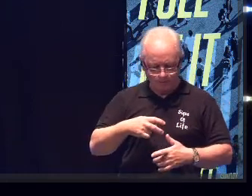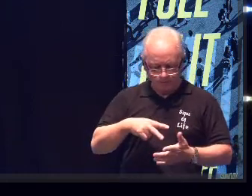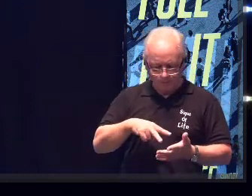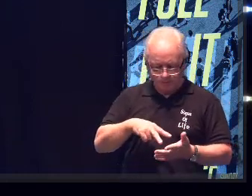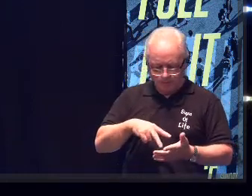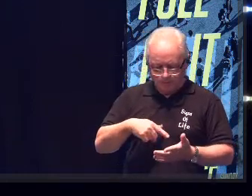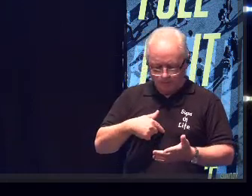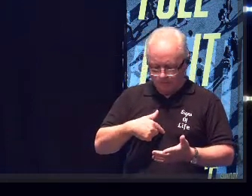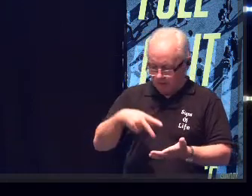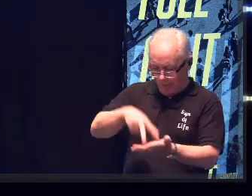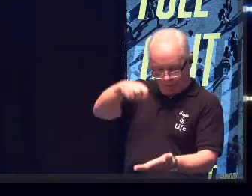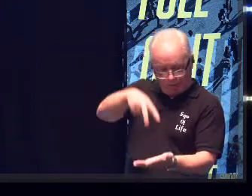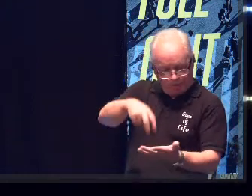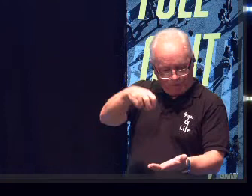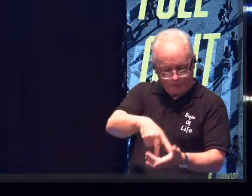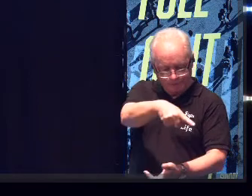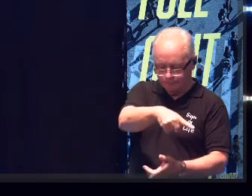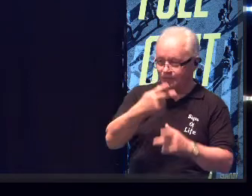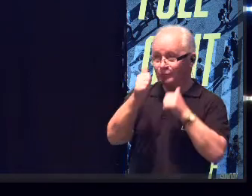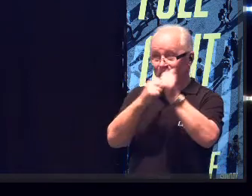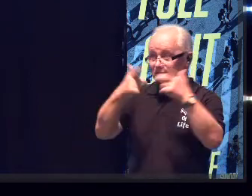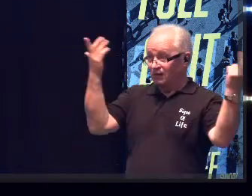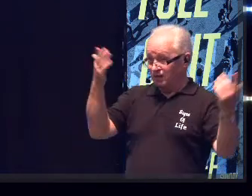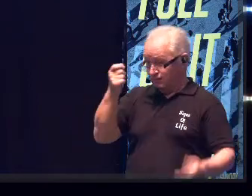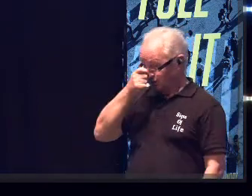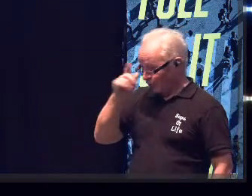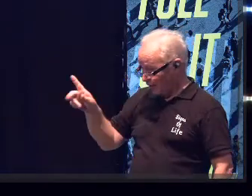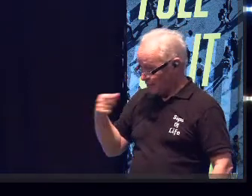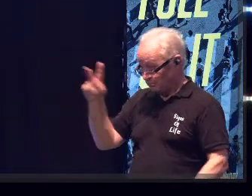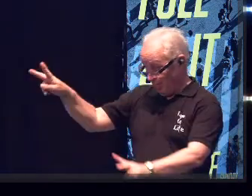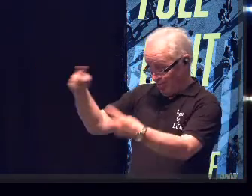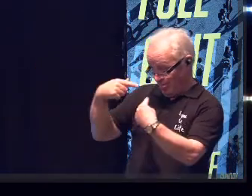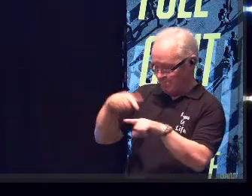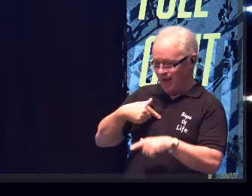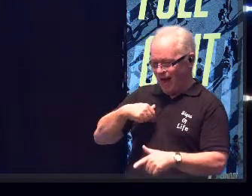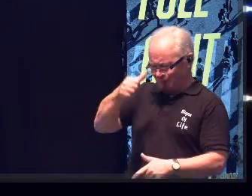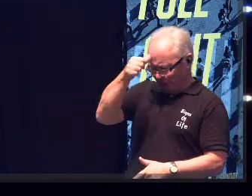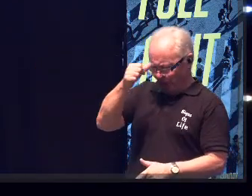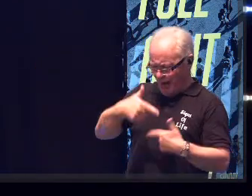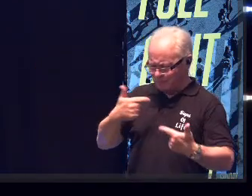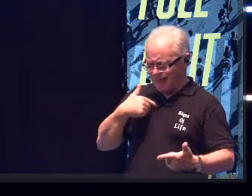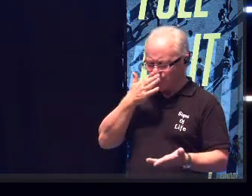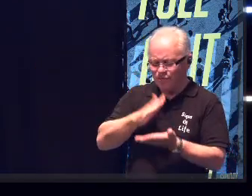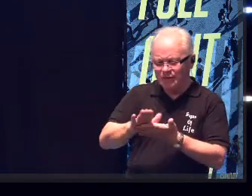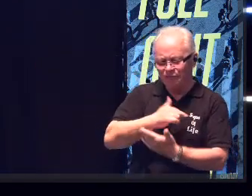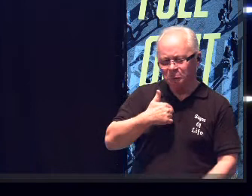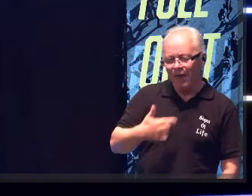because I don't care what anybody thinks, because I know how much I have been forgiven. I know what he has